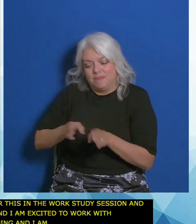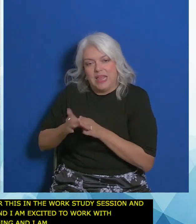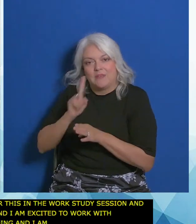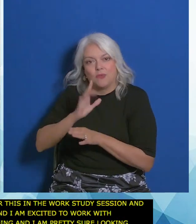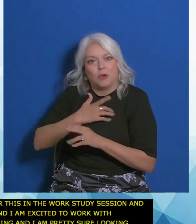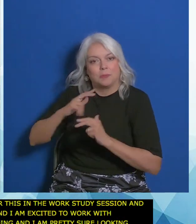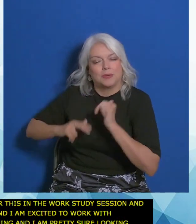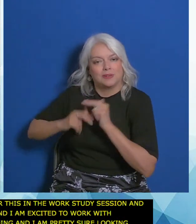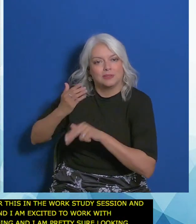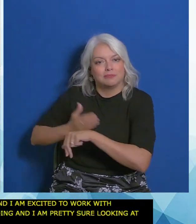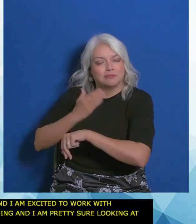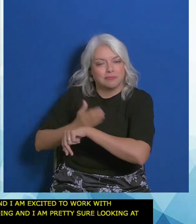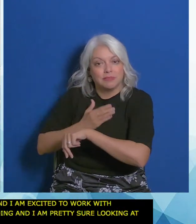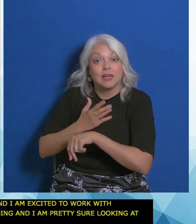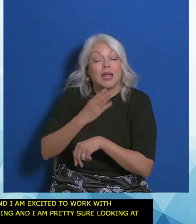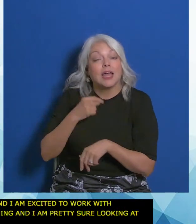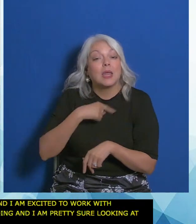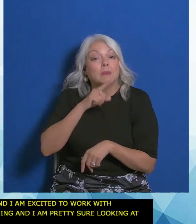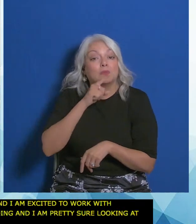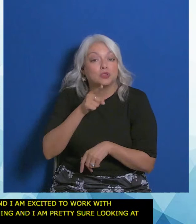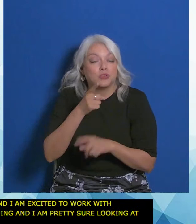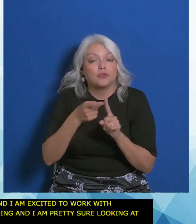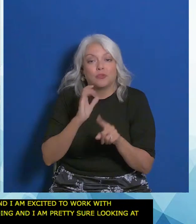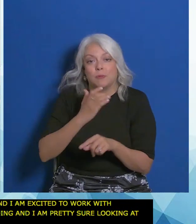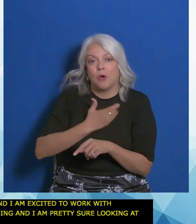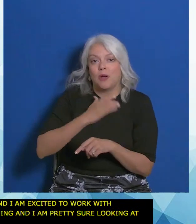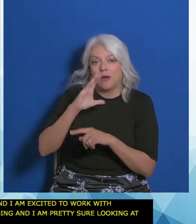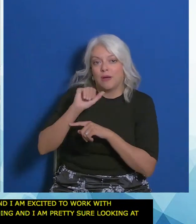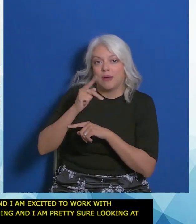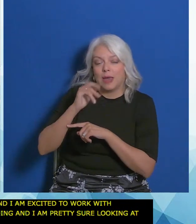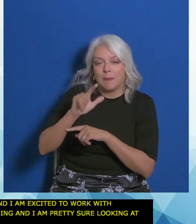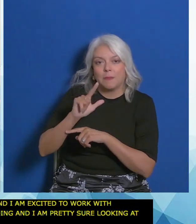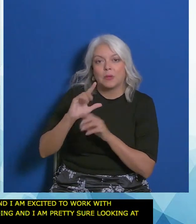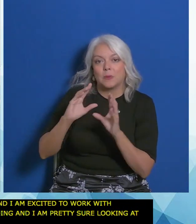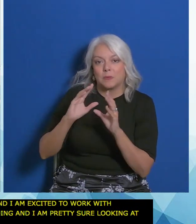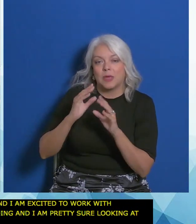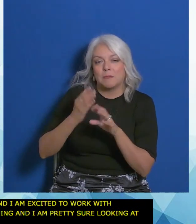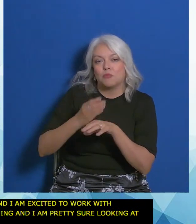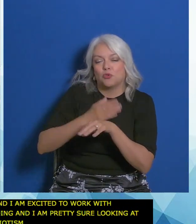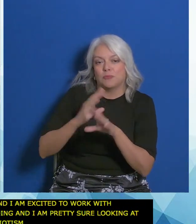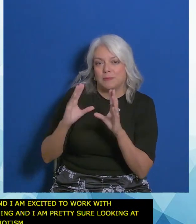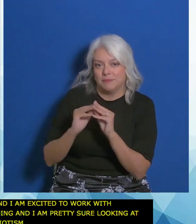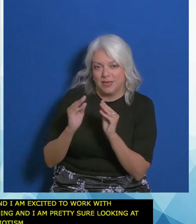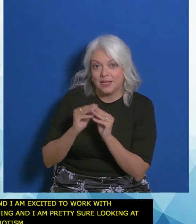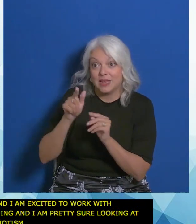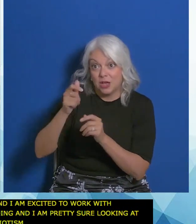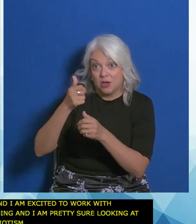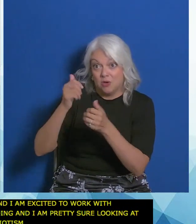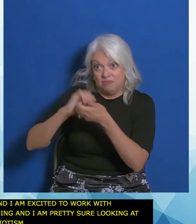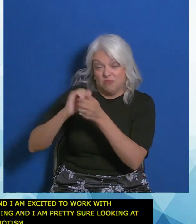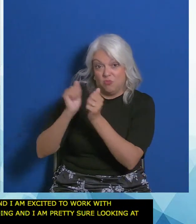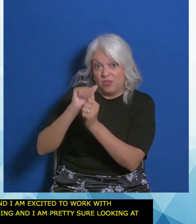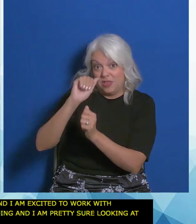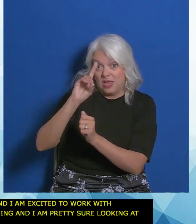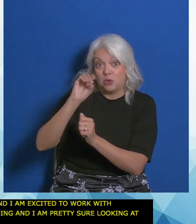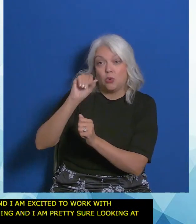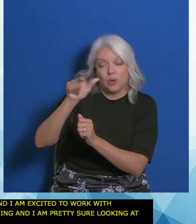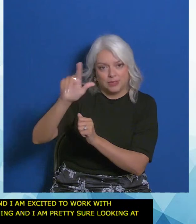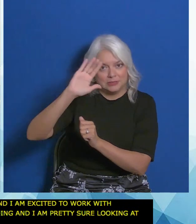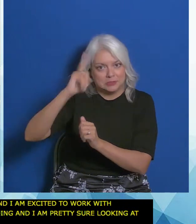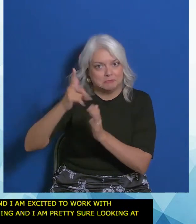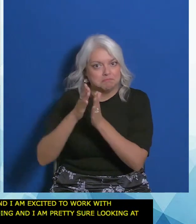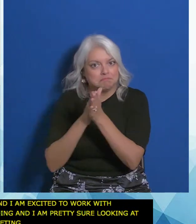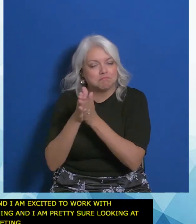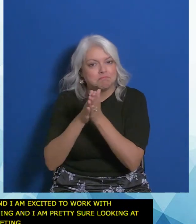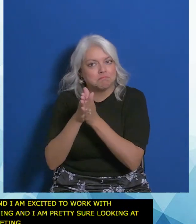from our CIP meeting, our capital improvement plan meeting with ADOA, they are excited to partner with us on it as well, and will be actually